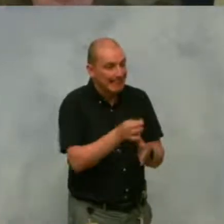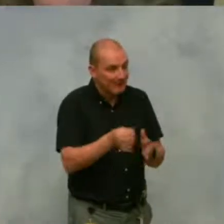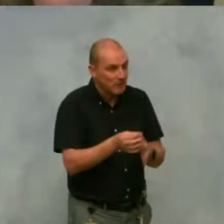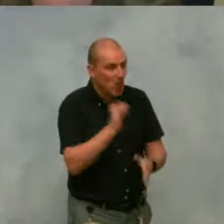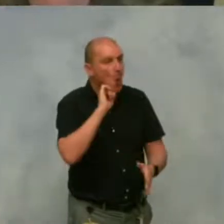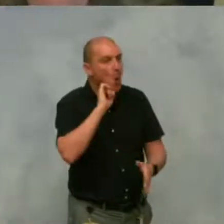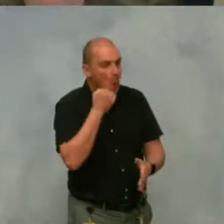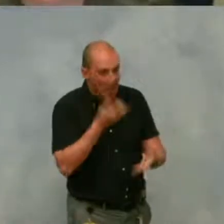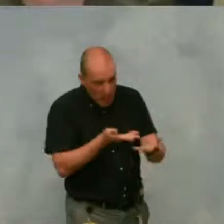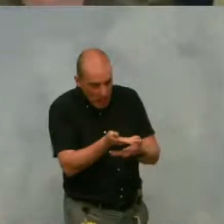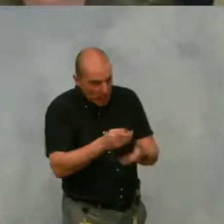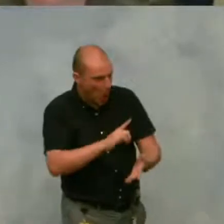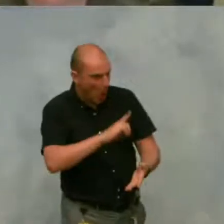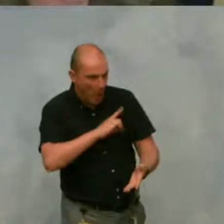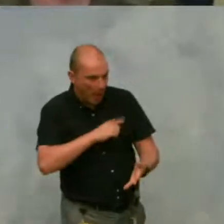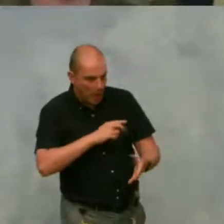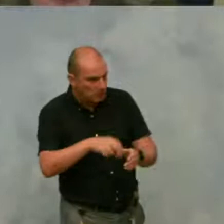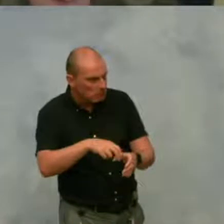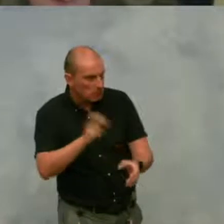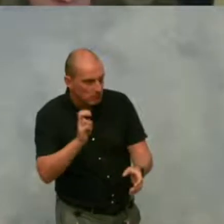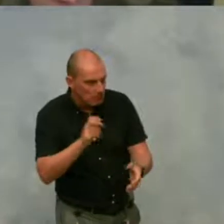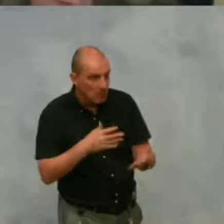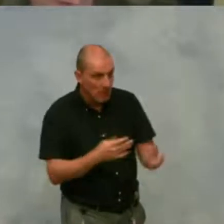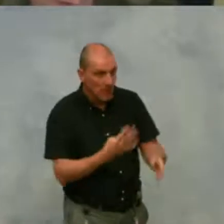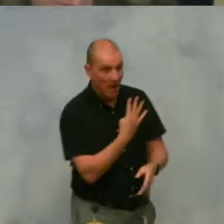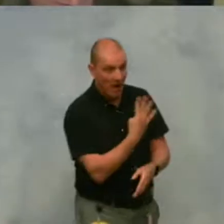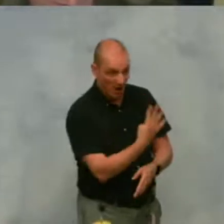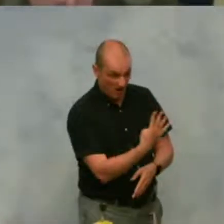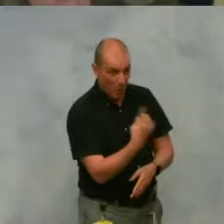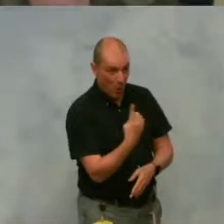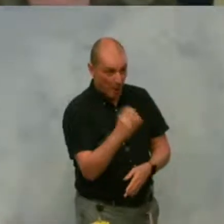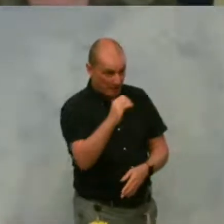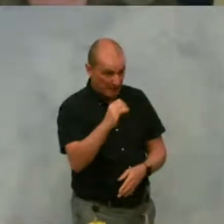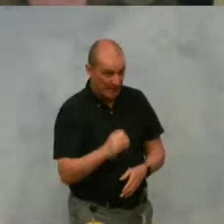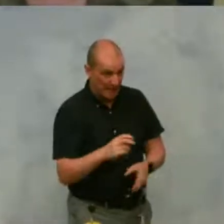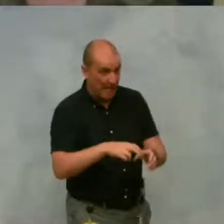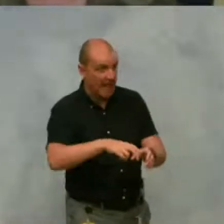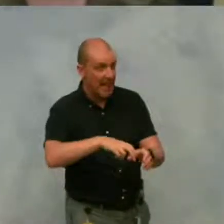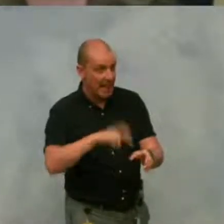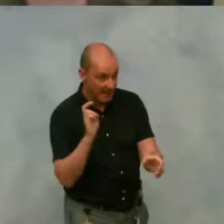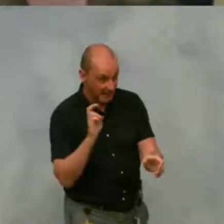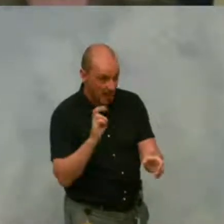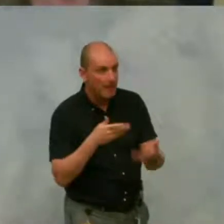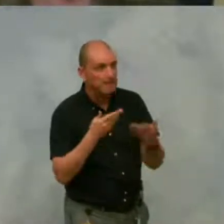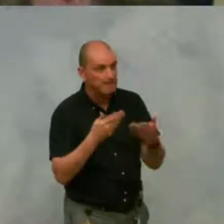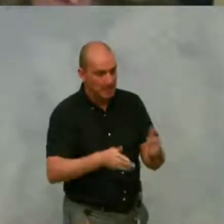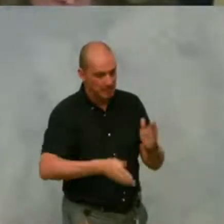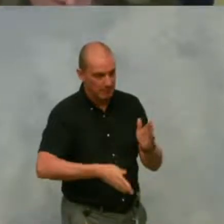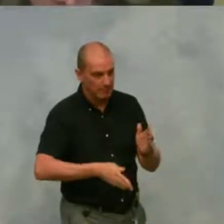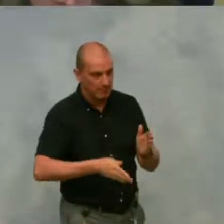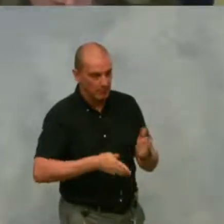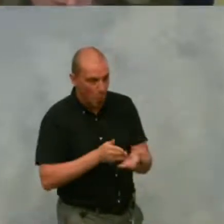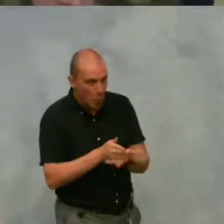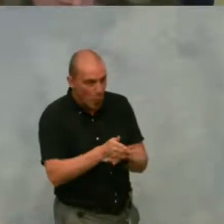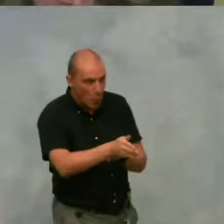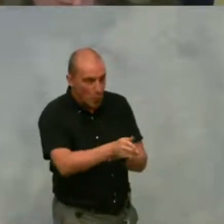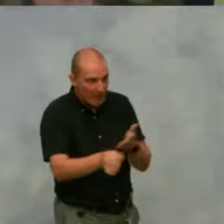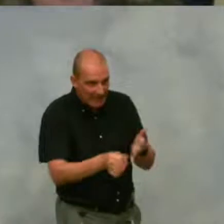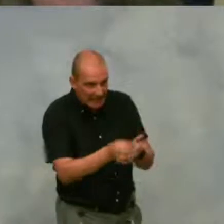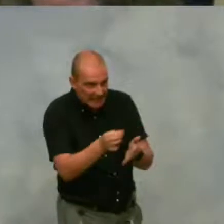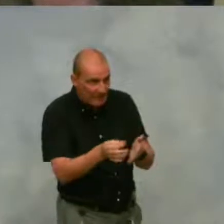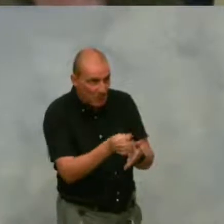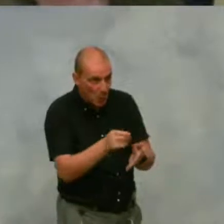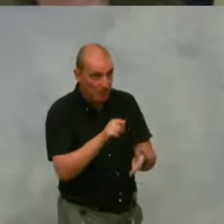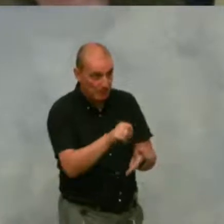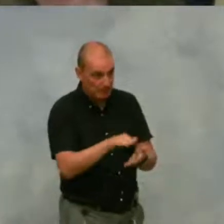departed. And we managed to get 41% of leavers over that period, which some members will be aware that is a bit of an increase in terms of what we've managed to do